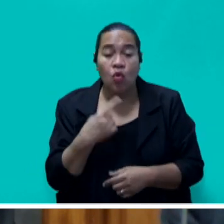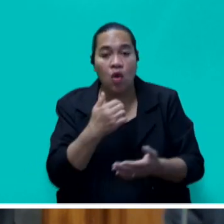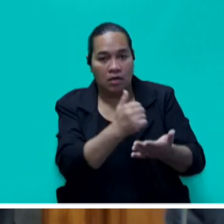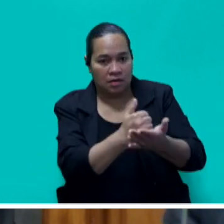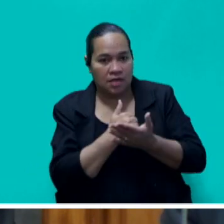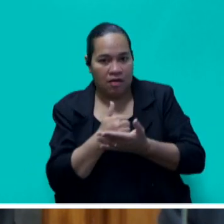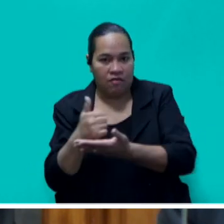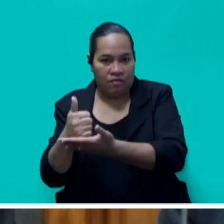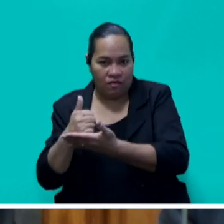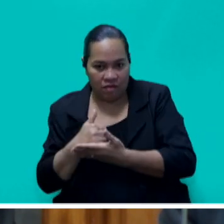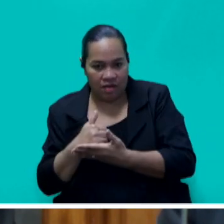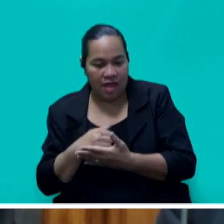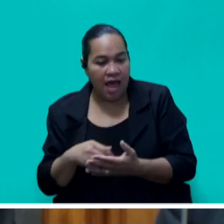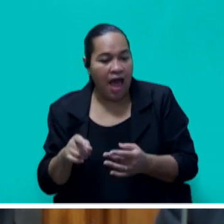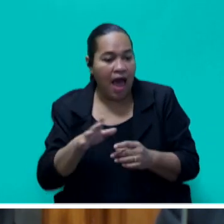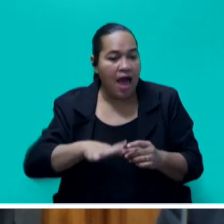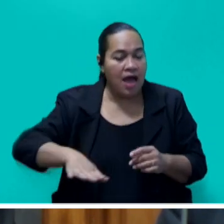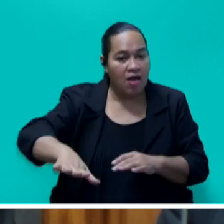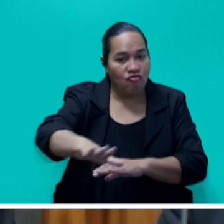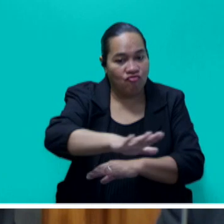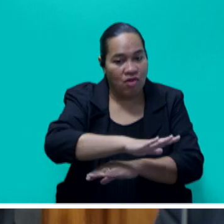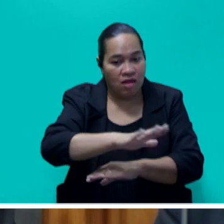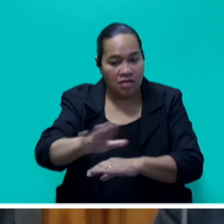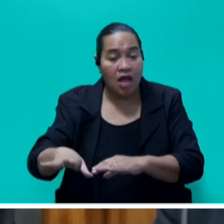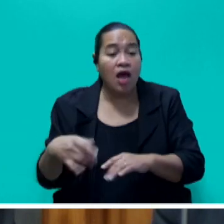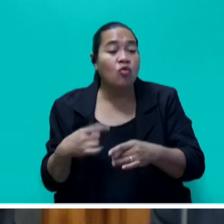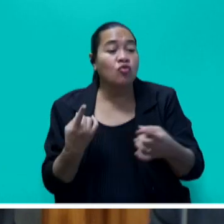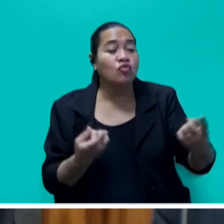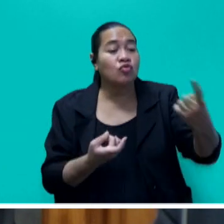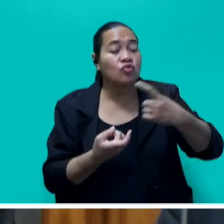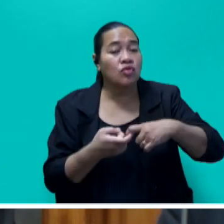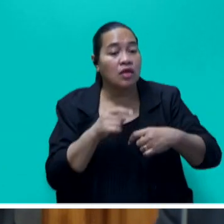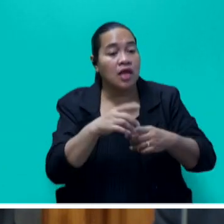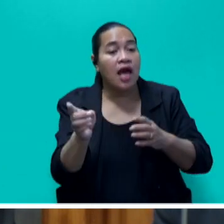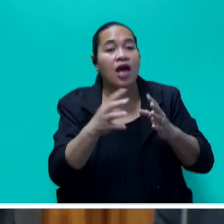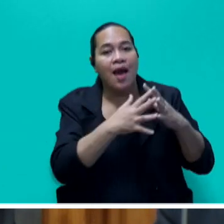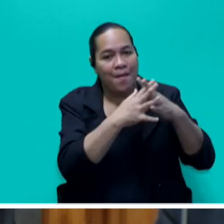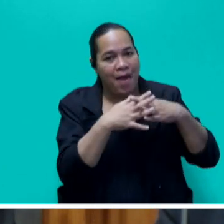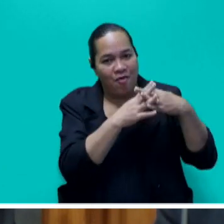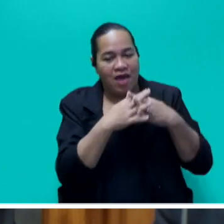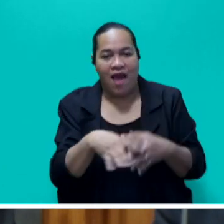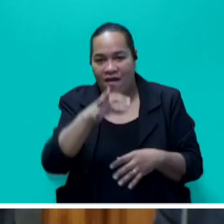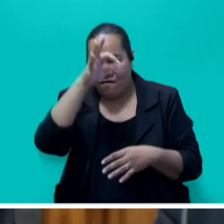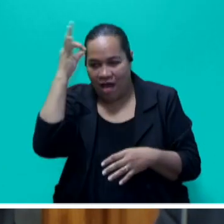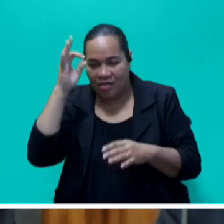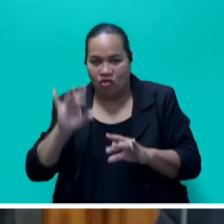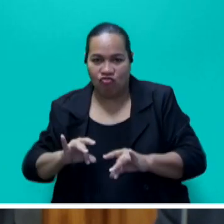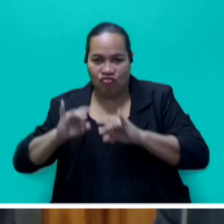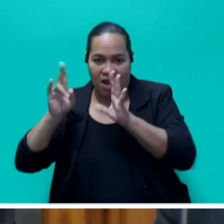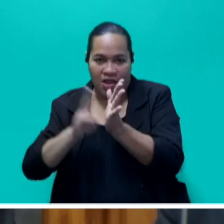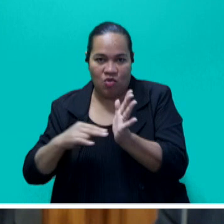surface and aerial assets provided through the joint support of the United States, France, Australia, and New